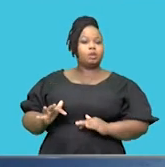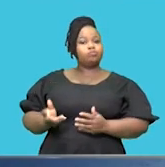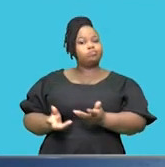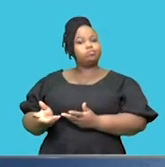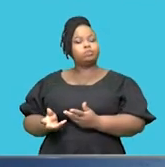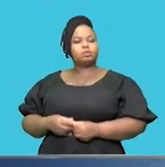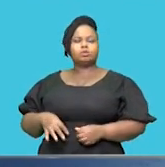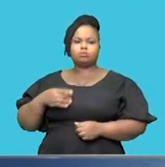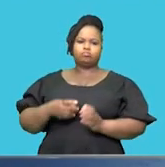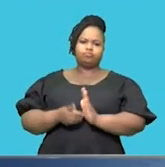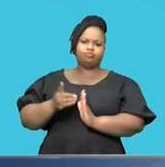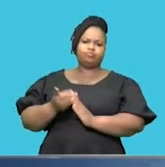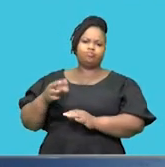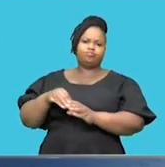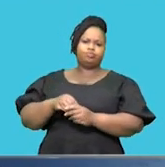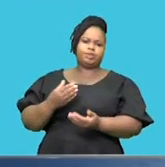in meaningful development.